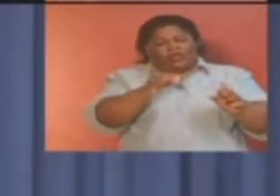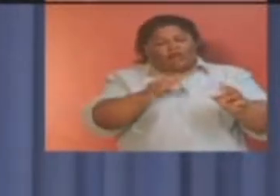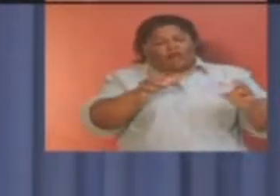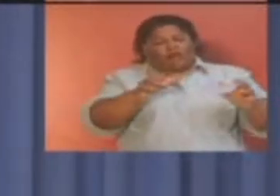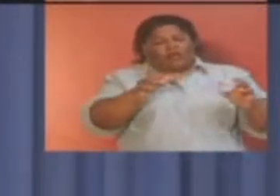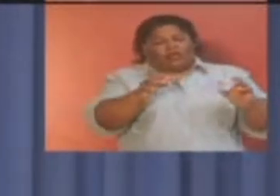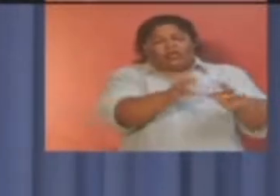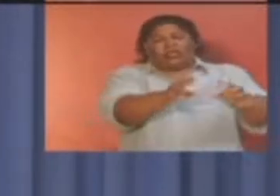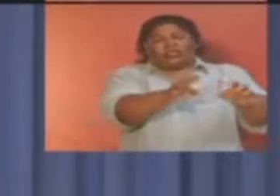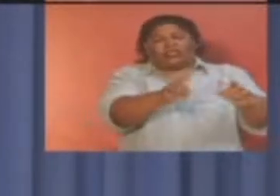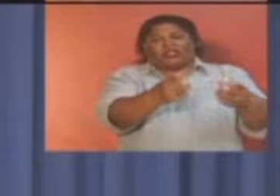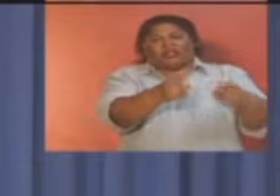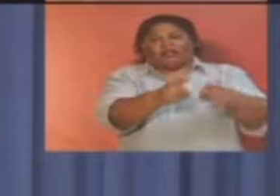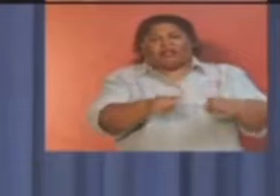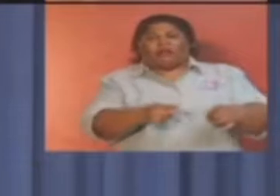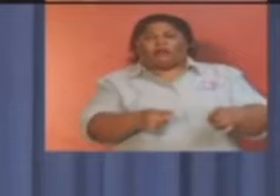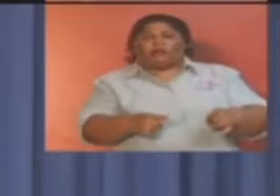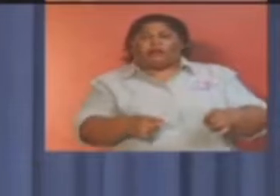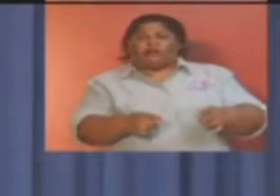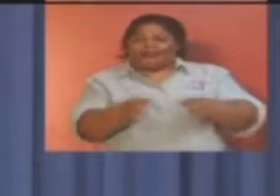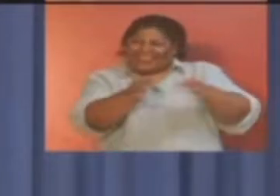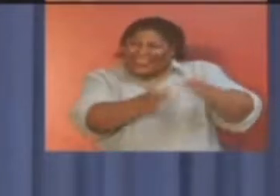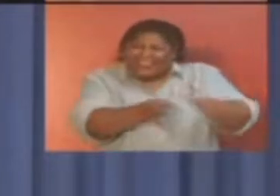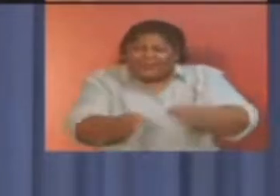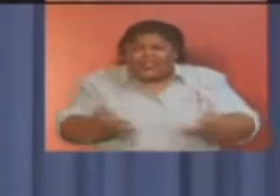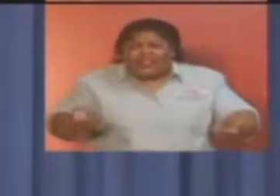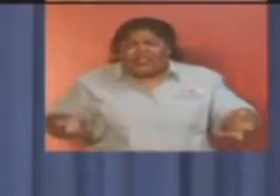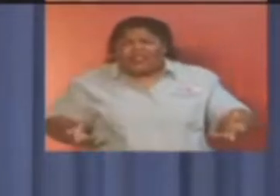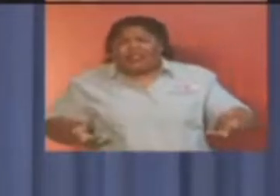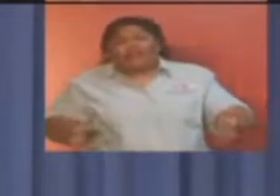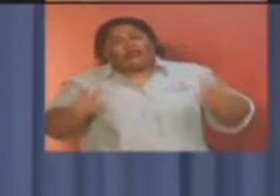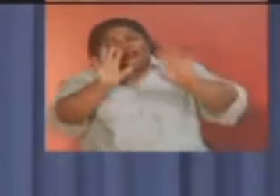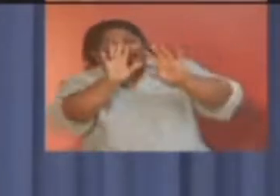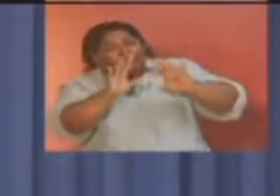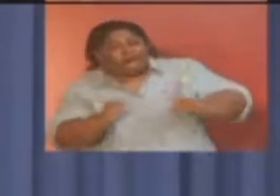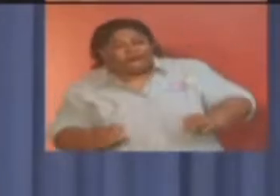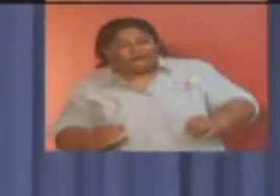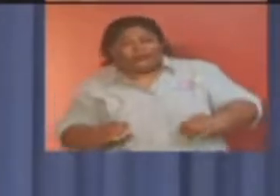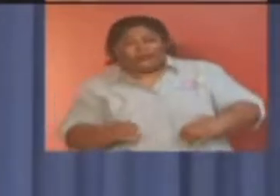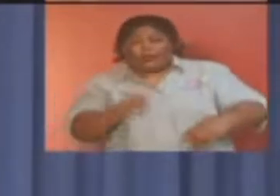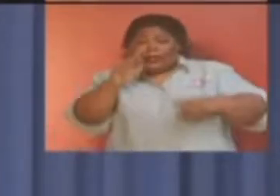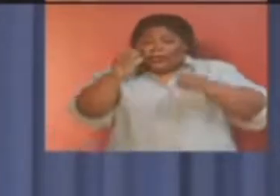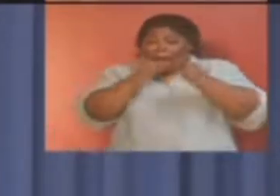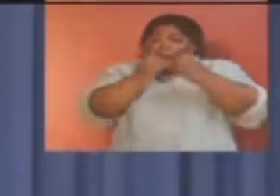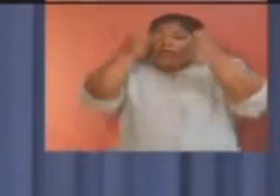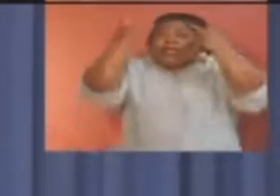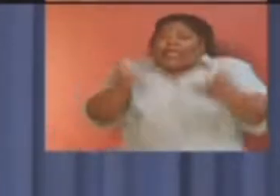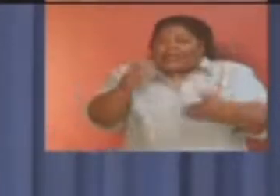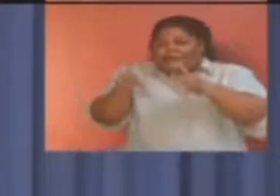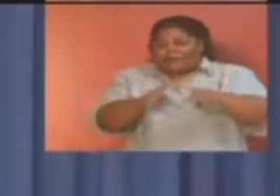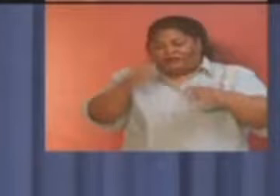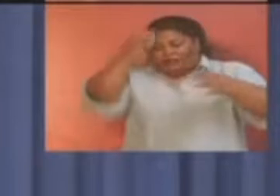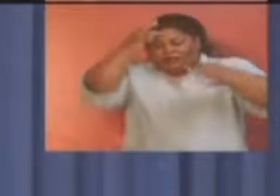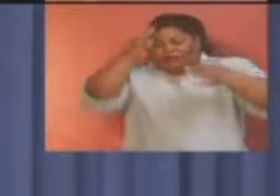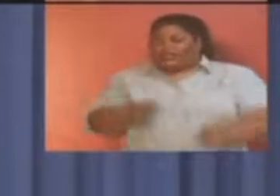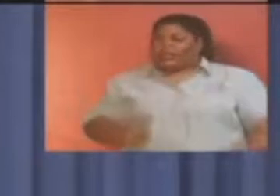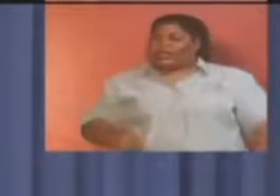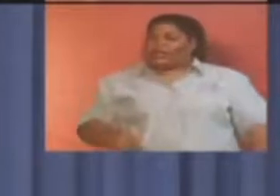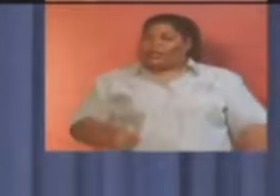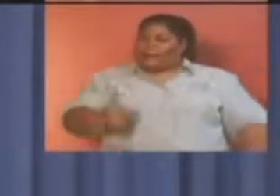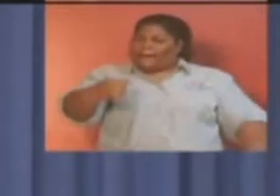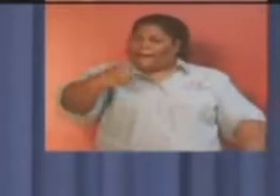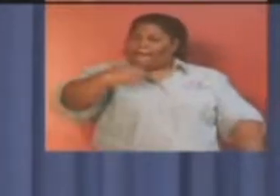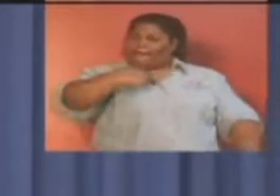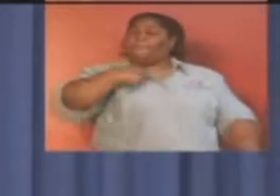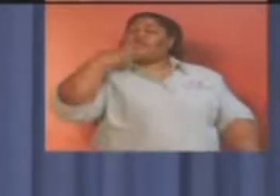position. A large number of people decide that their reaction to that is to seek exemptions